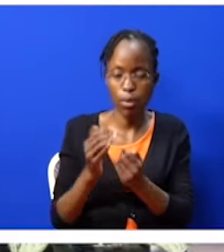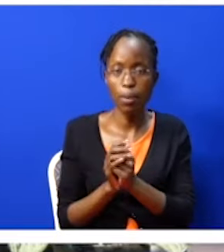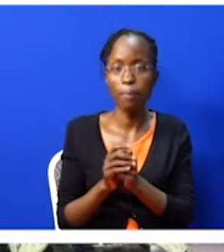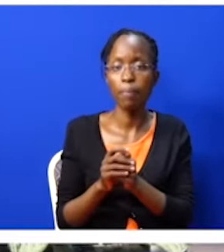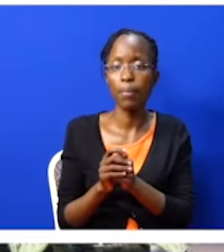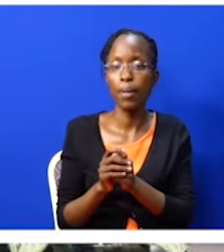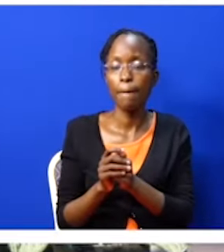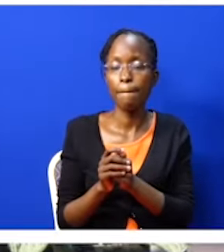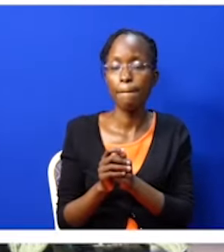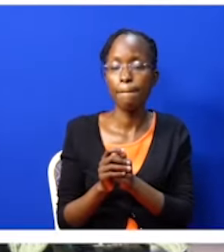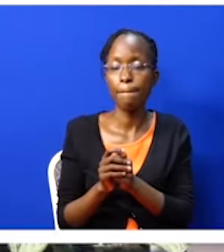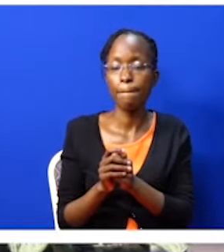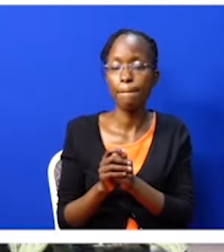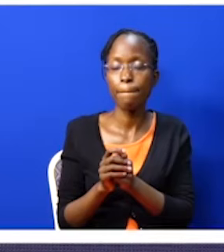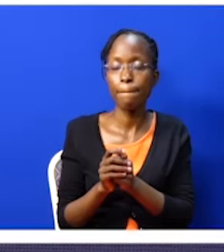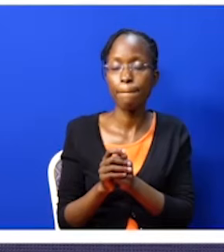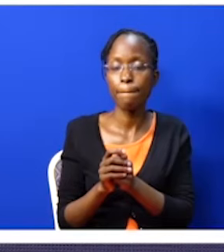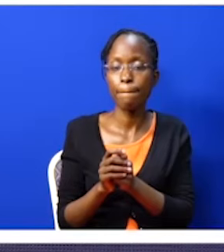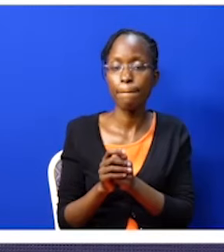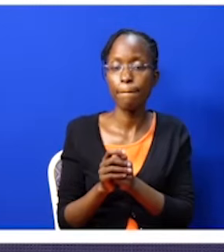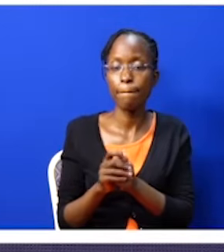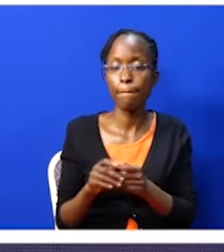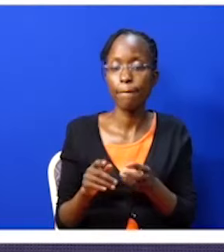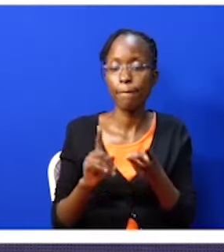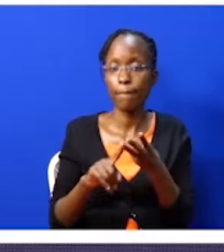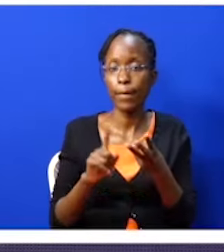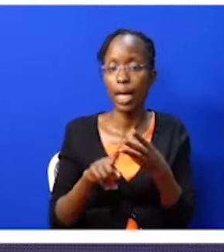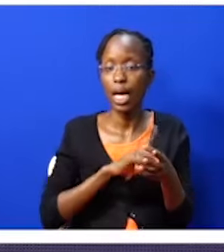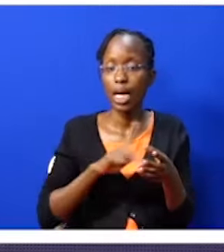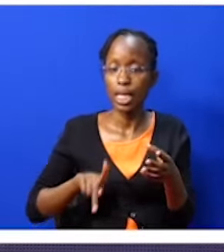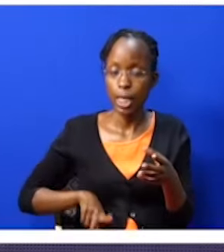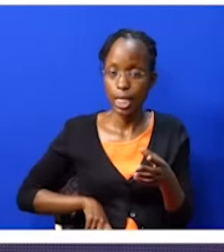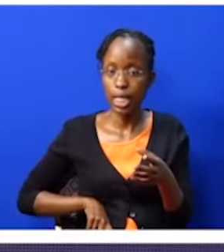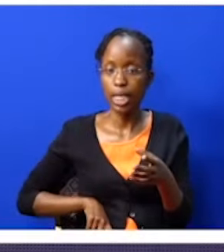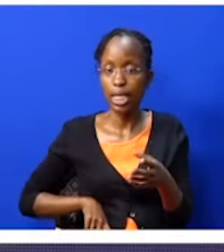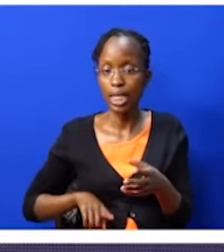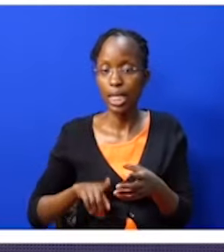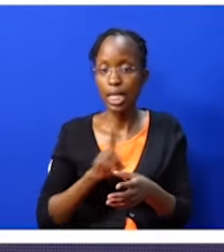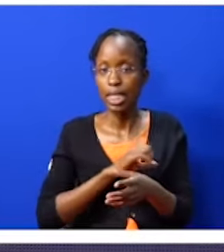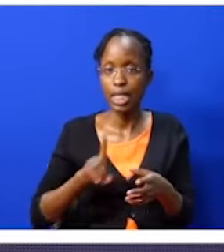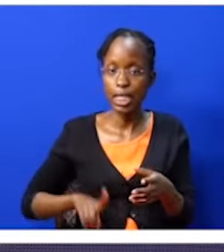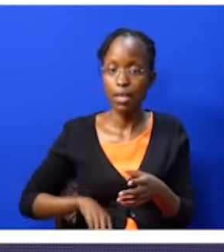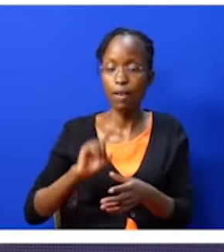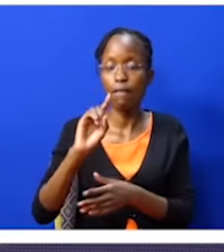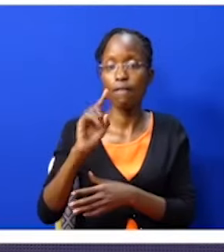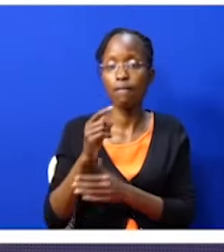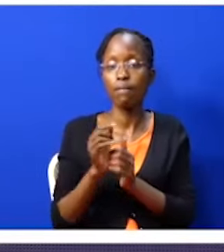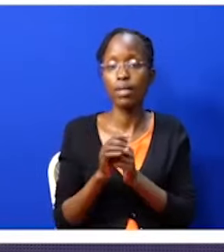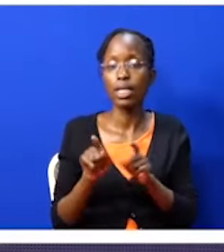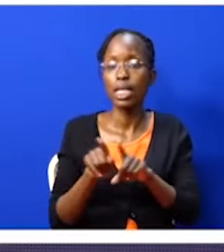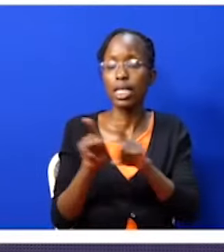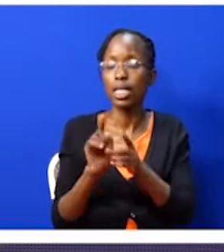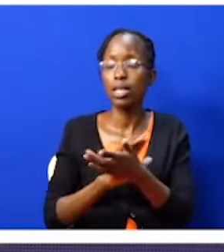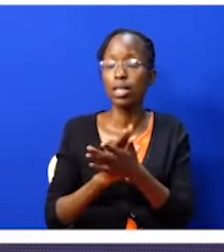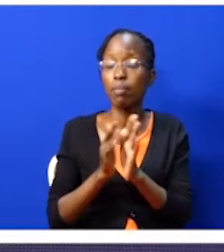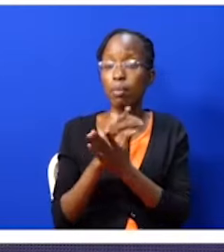working on the tabernacle. And then there's King David. 1 Samuel chapter 16 tells us, the Spirit